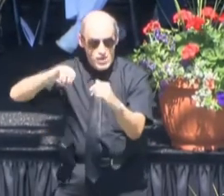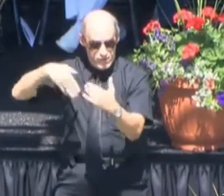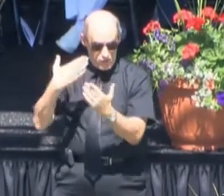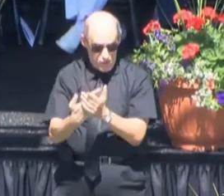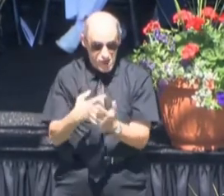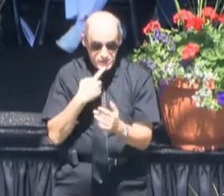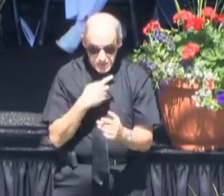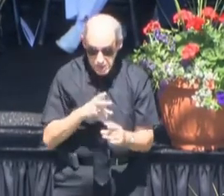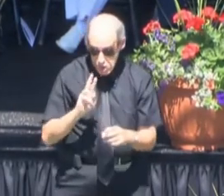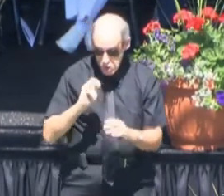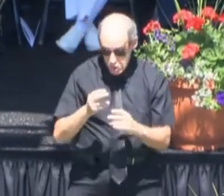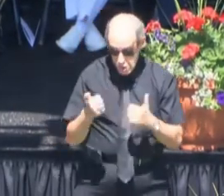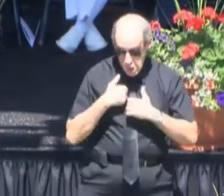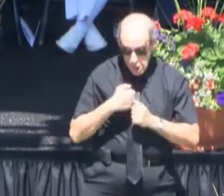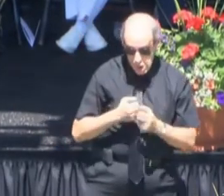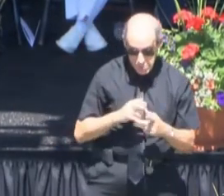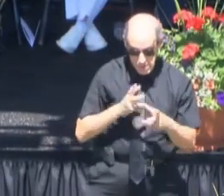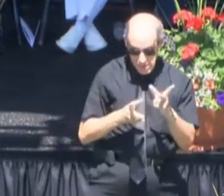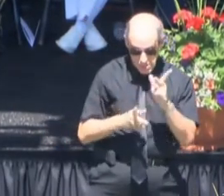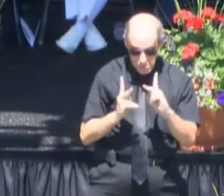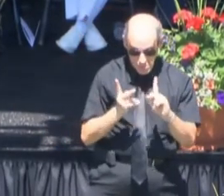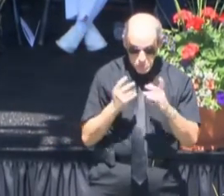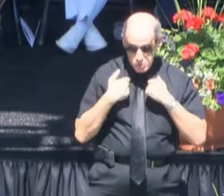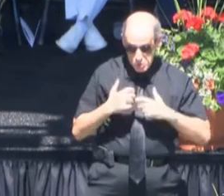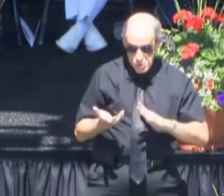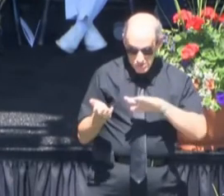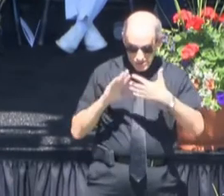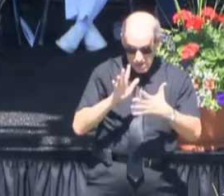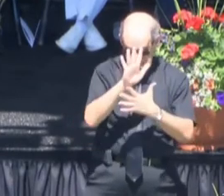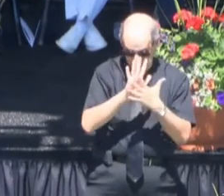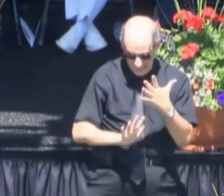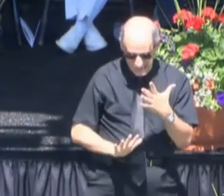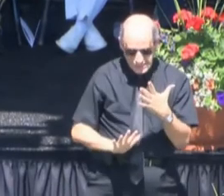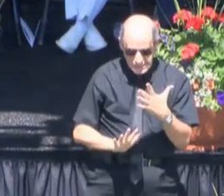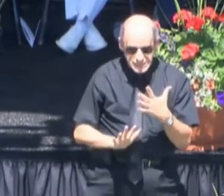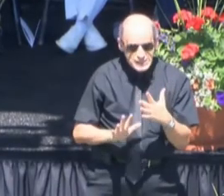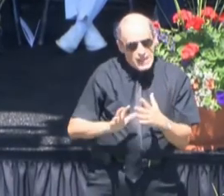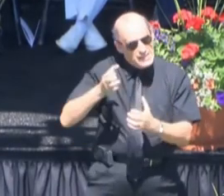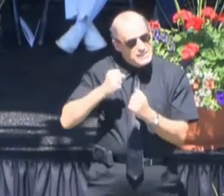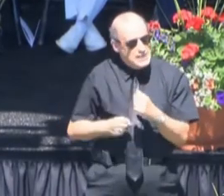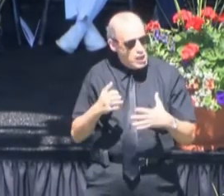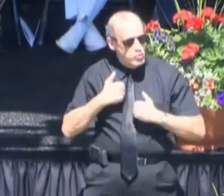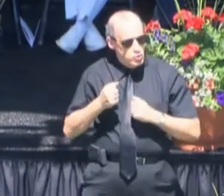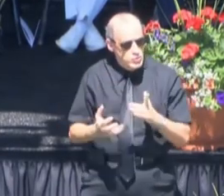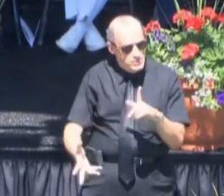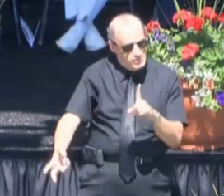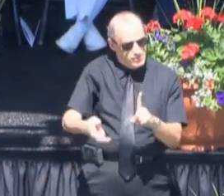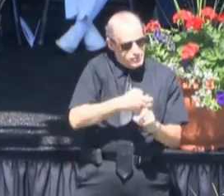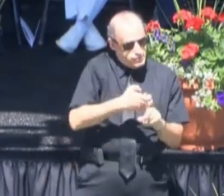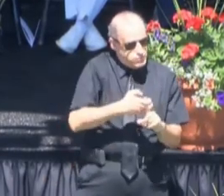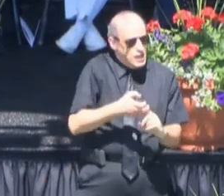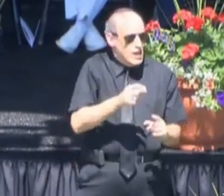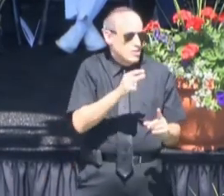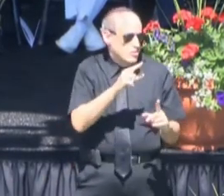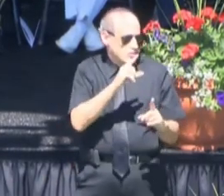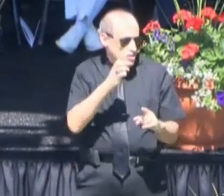Union Army's losses of the day. Confederate troops had captured a brigadier general and 100